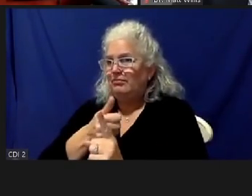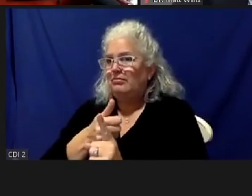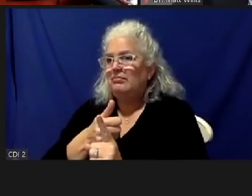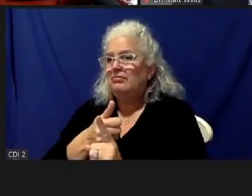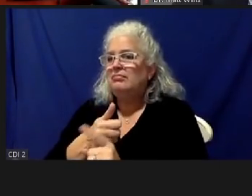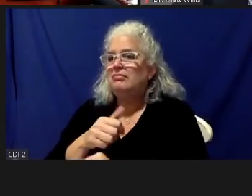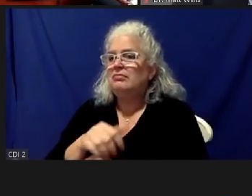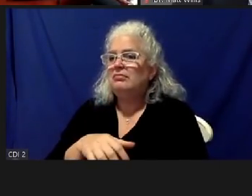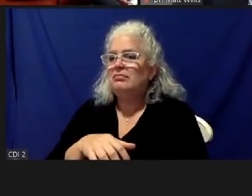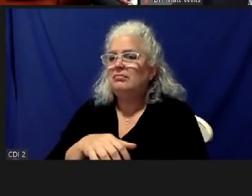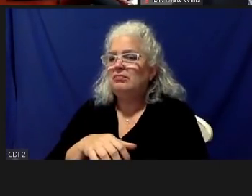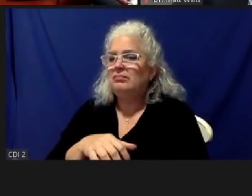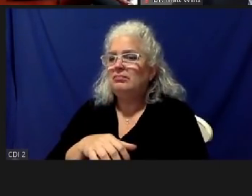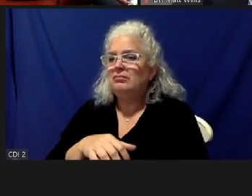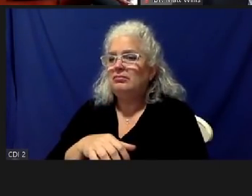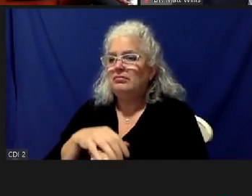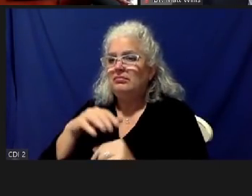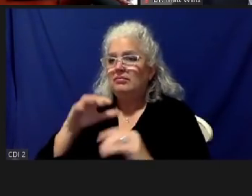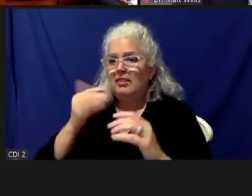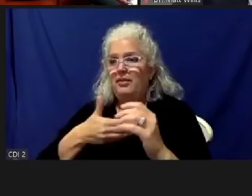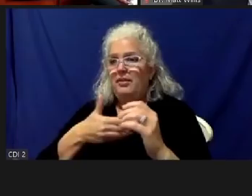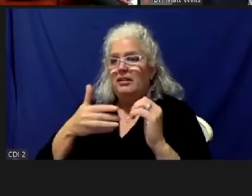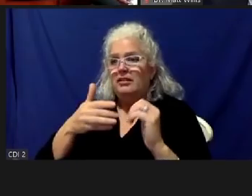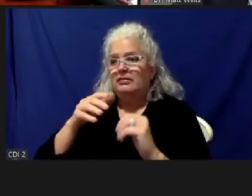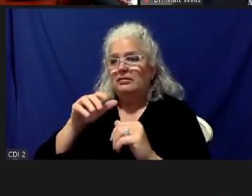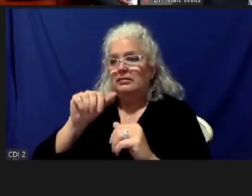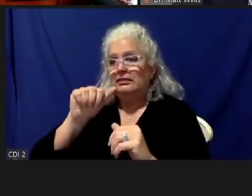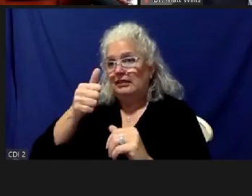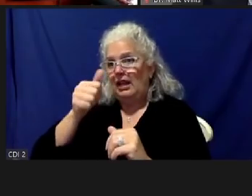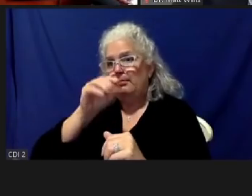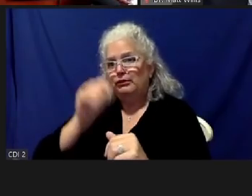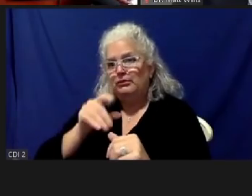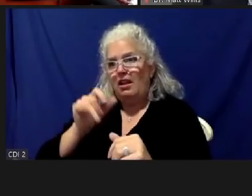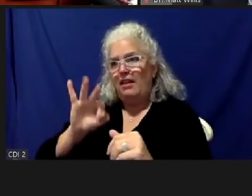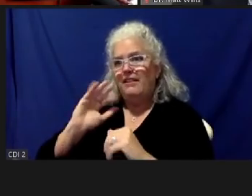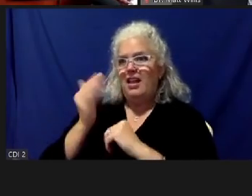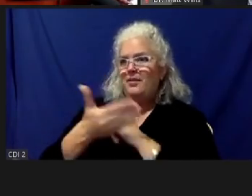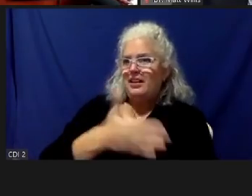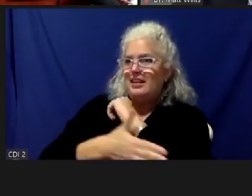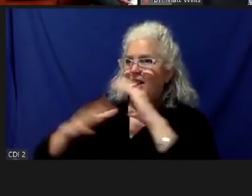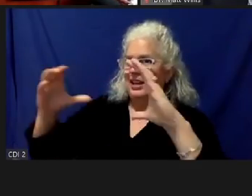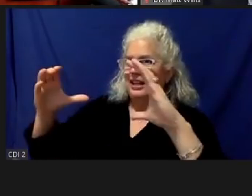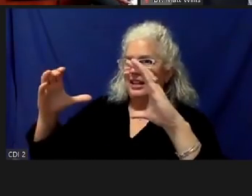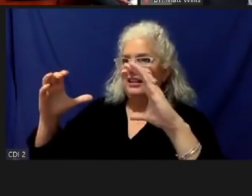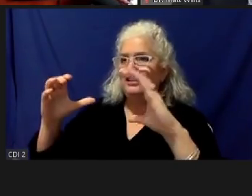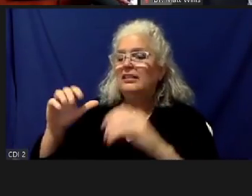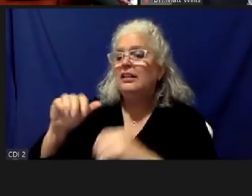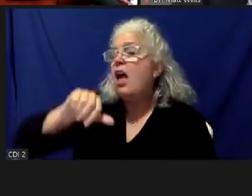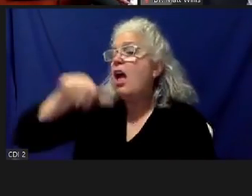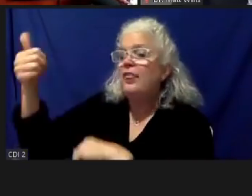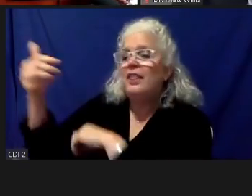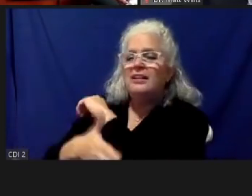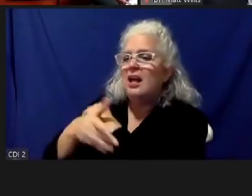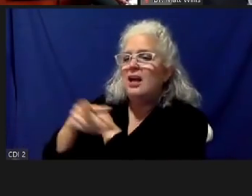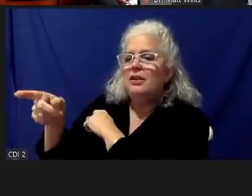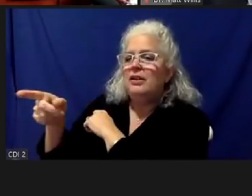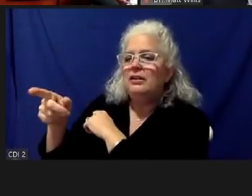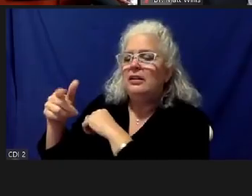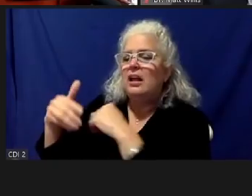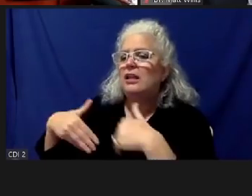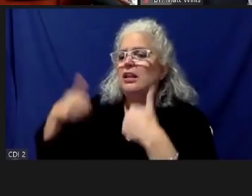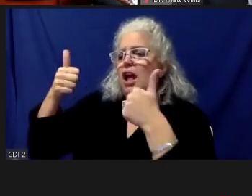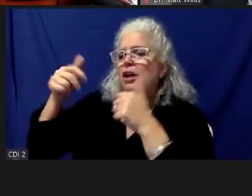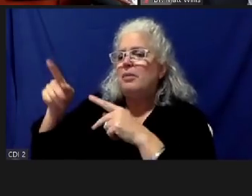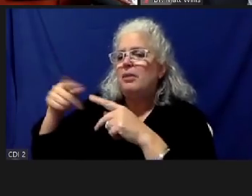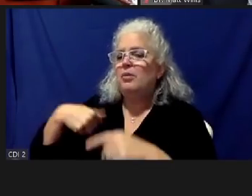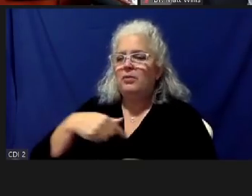more than other counties, if that makes sense. That helps. And a related question about